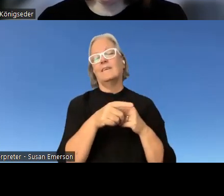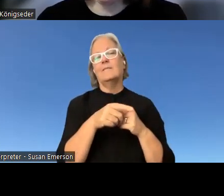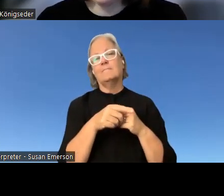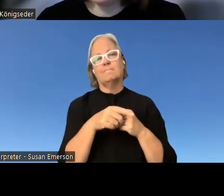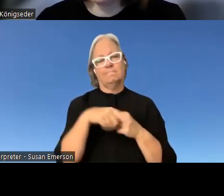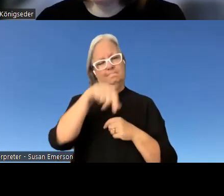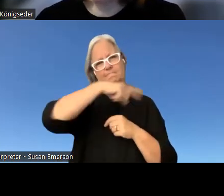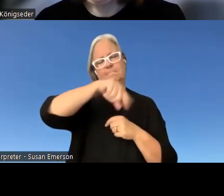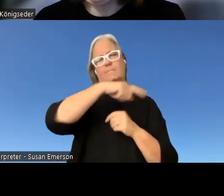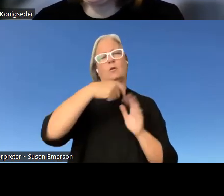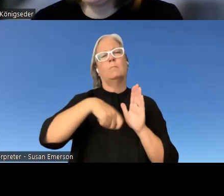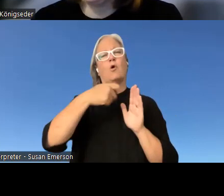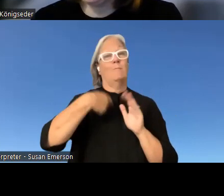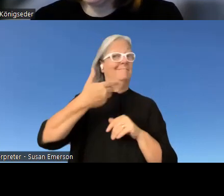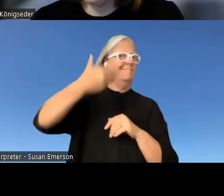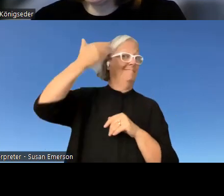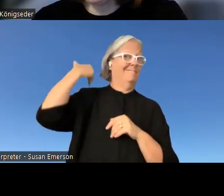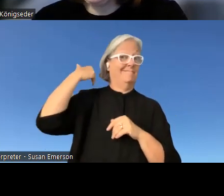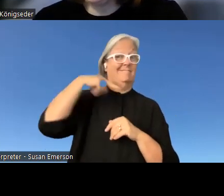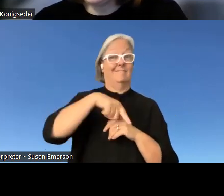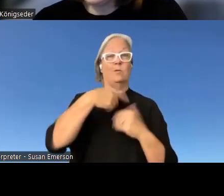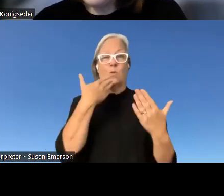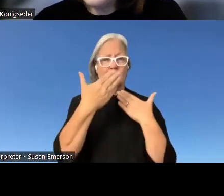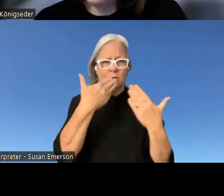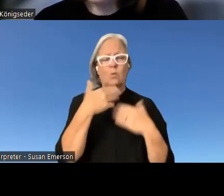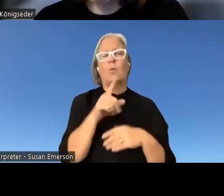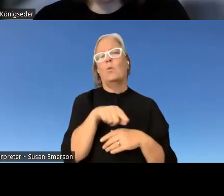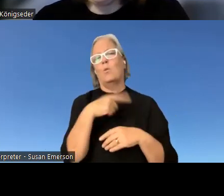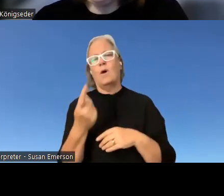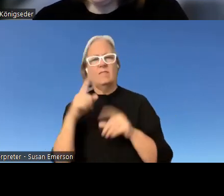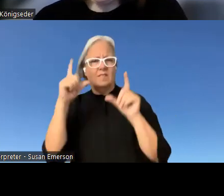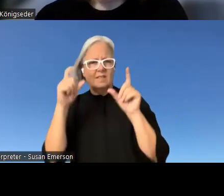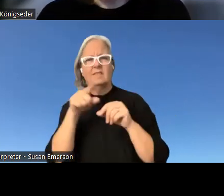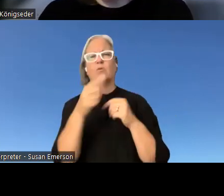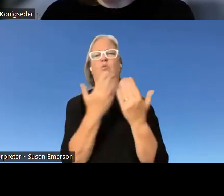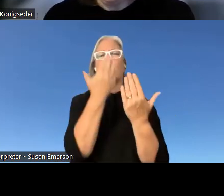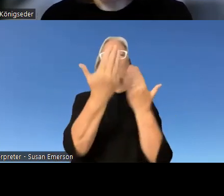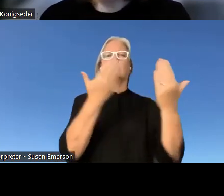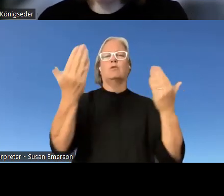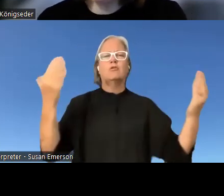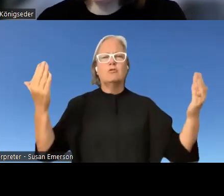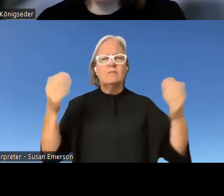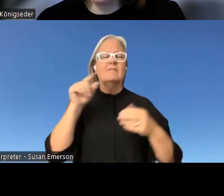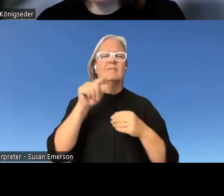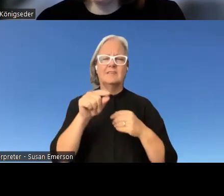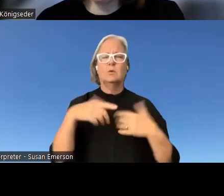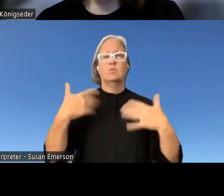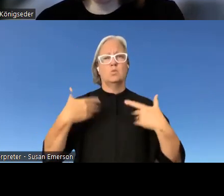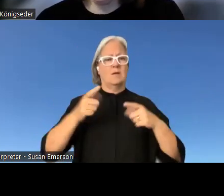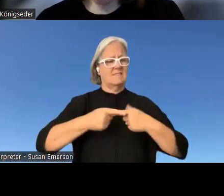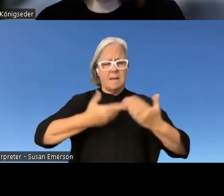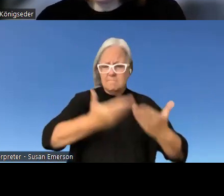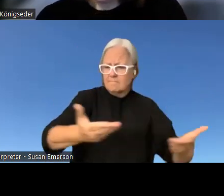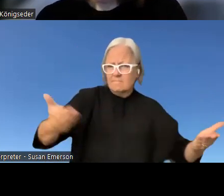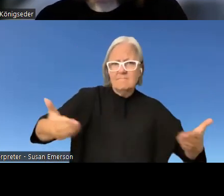program at the last conference. Then another photo showing the exhibition area. We have a big exhibition area at